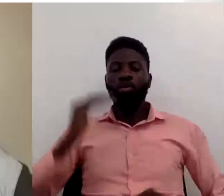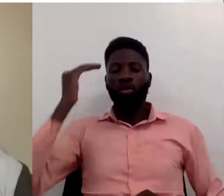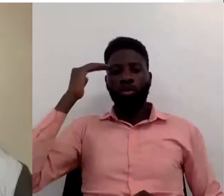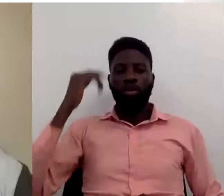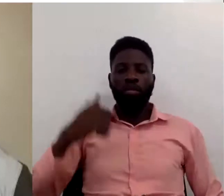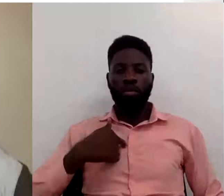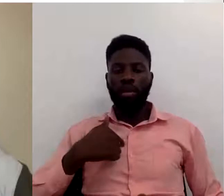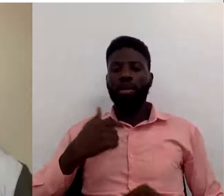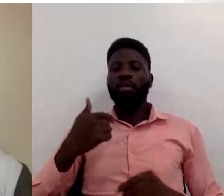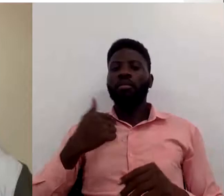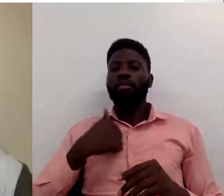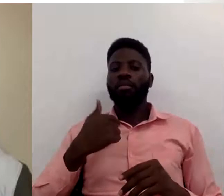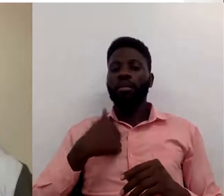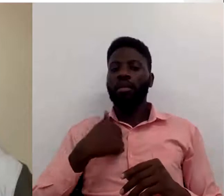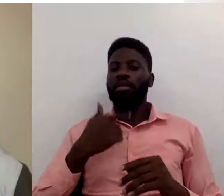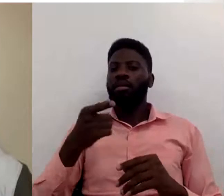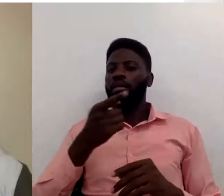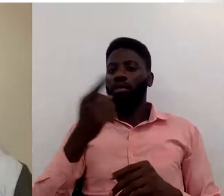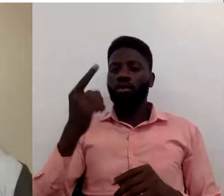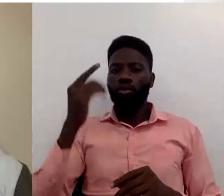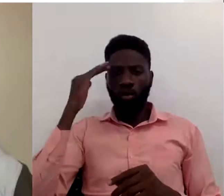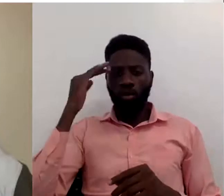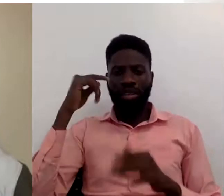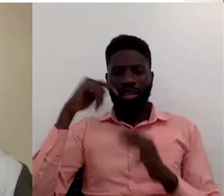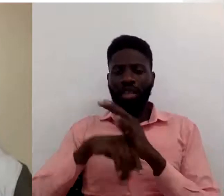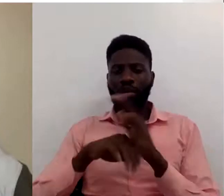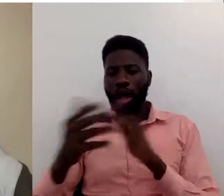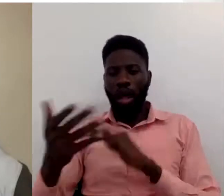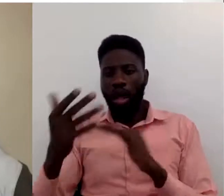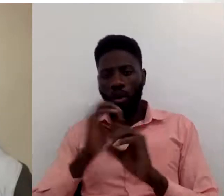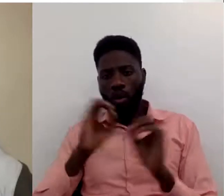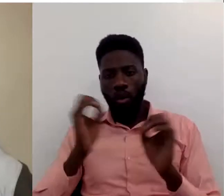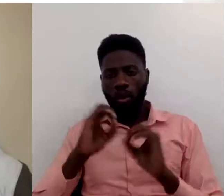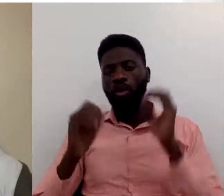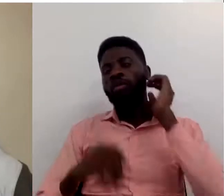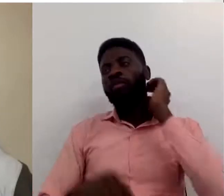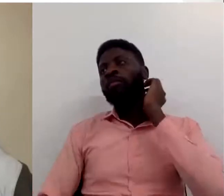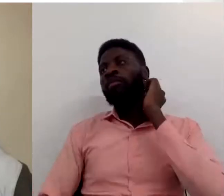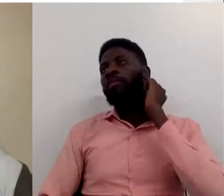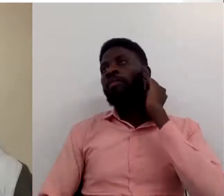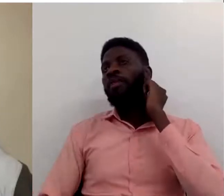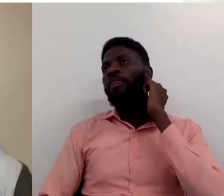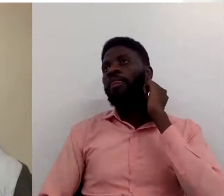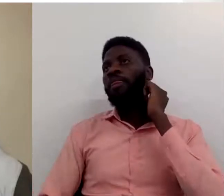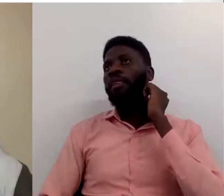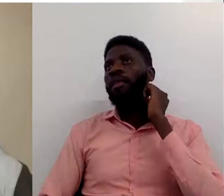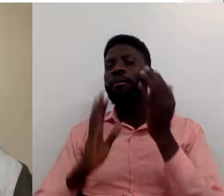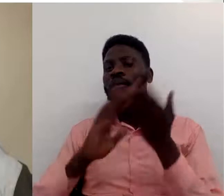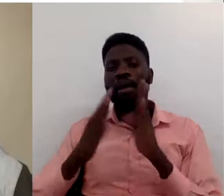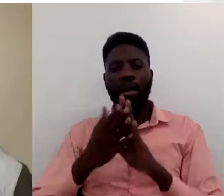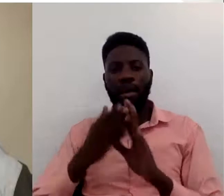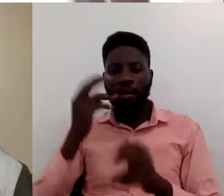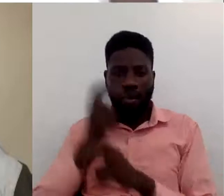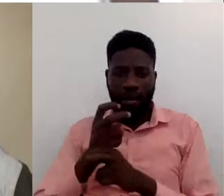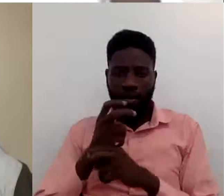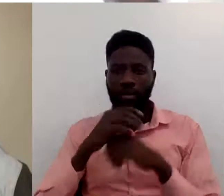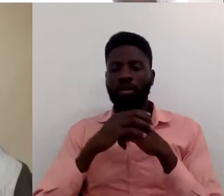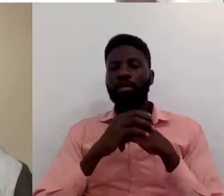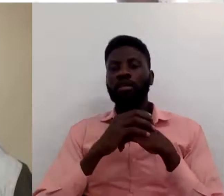reputation, I had no credentials, right? And it was difficult, right? It was very